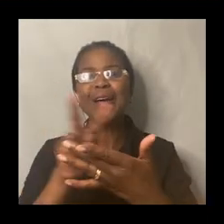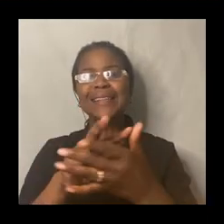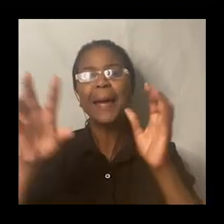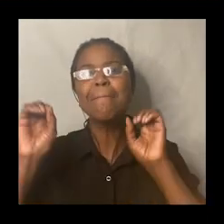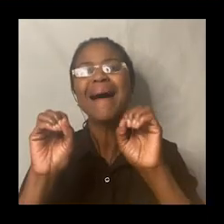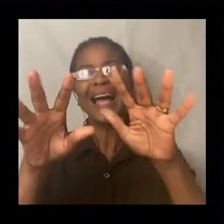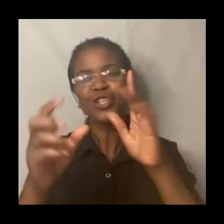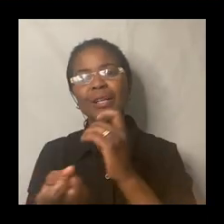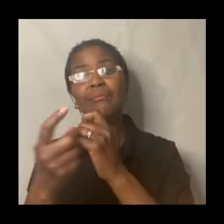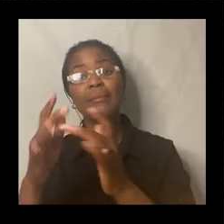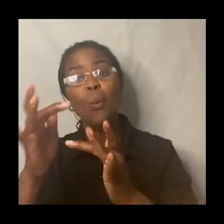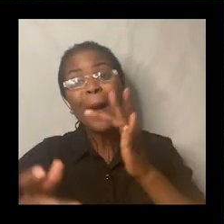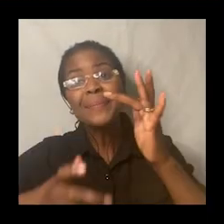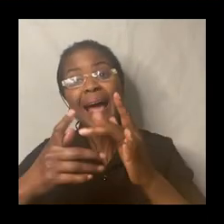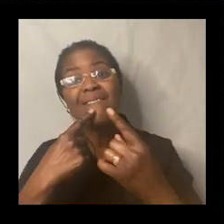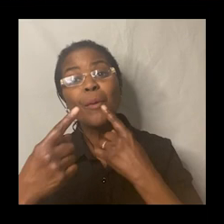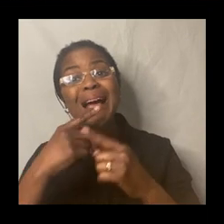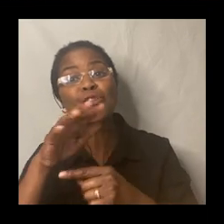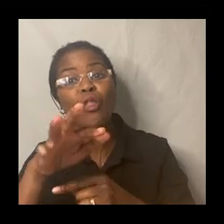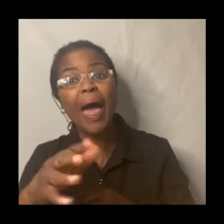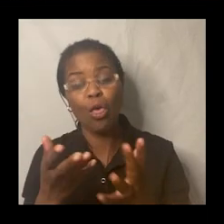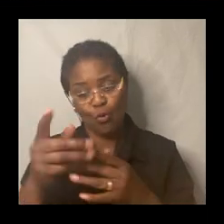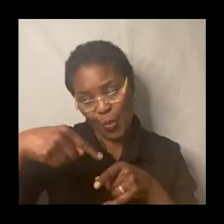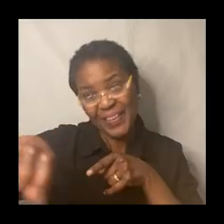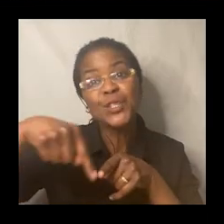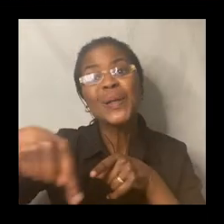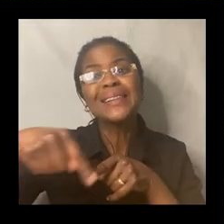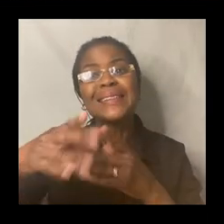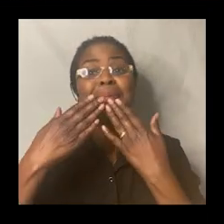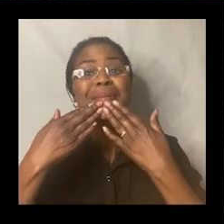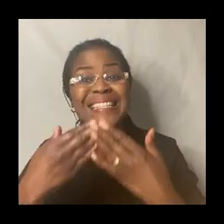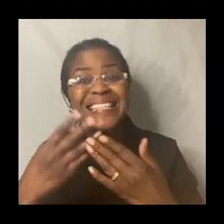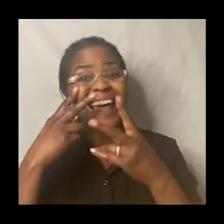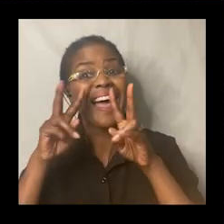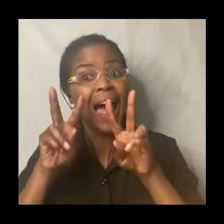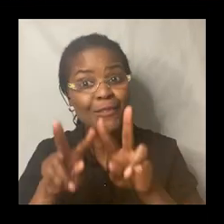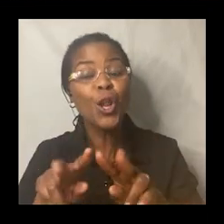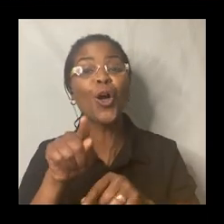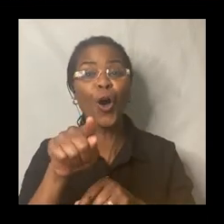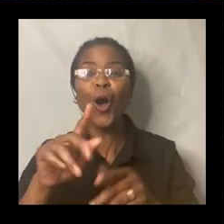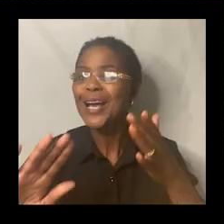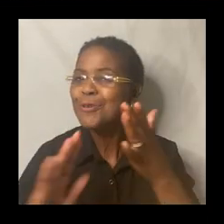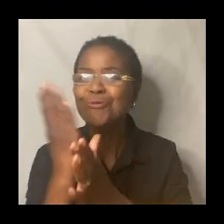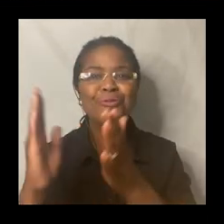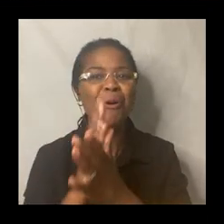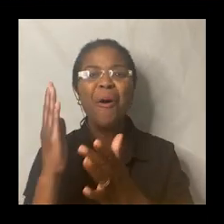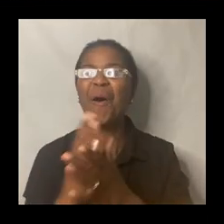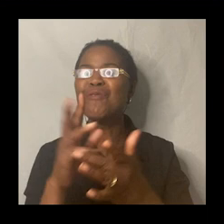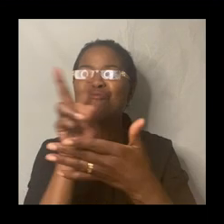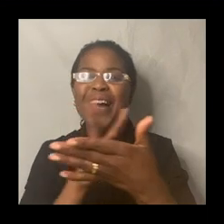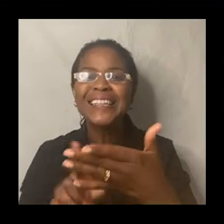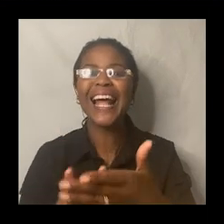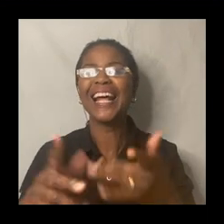is Magic available on the website, running all week. So do take time to take a look and to